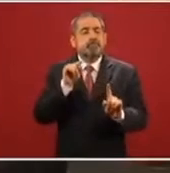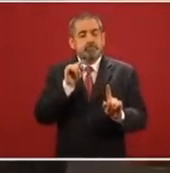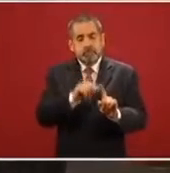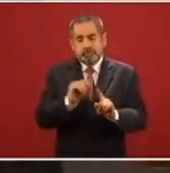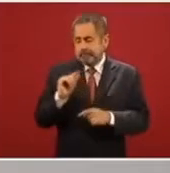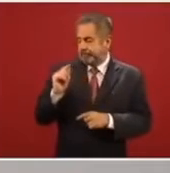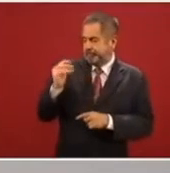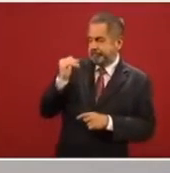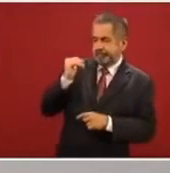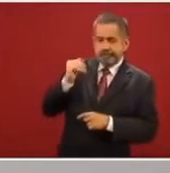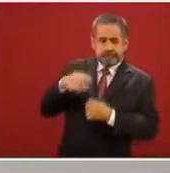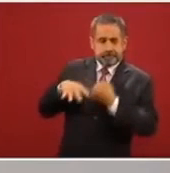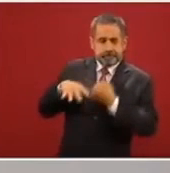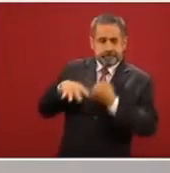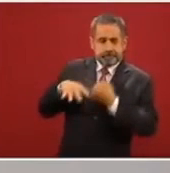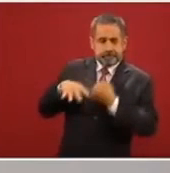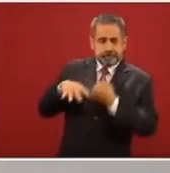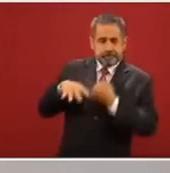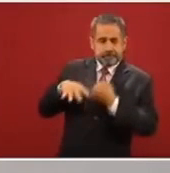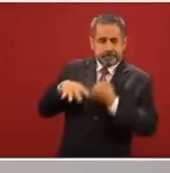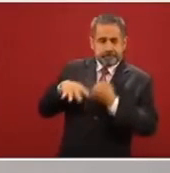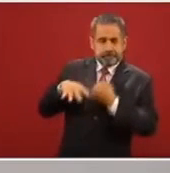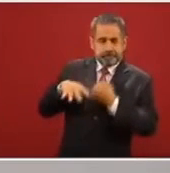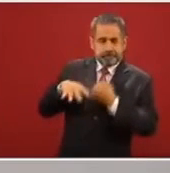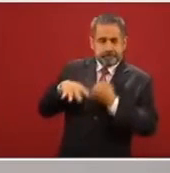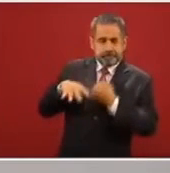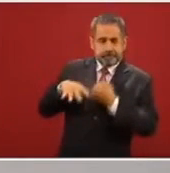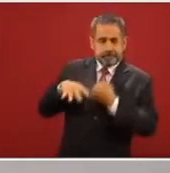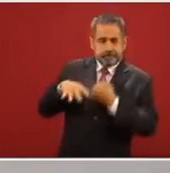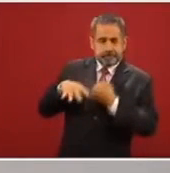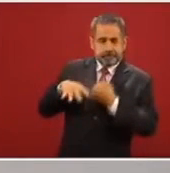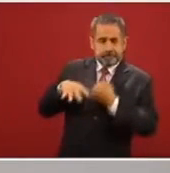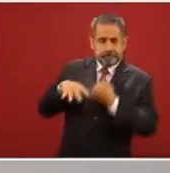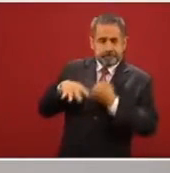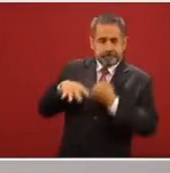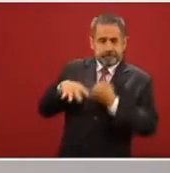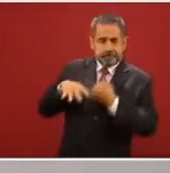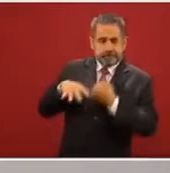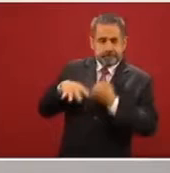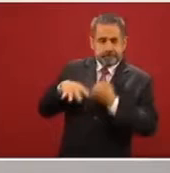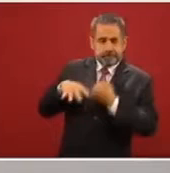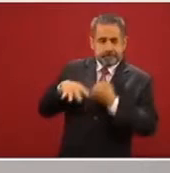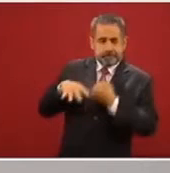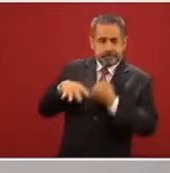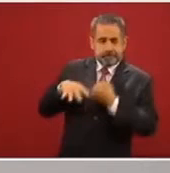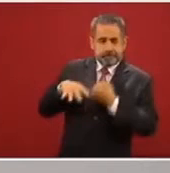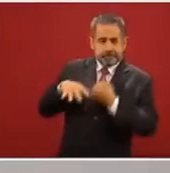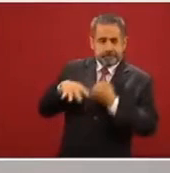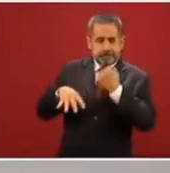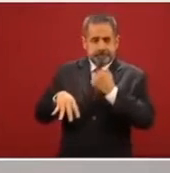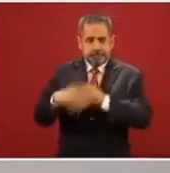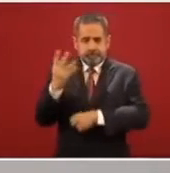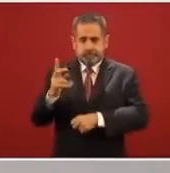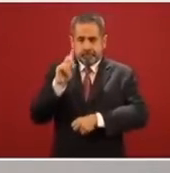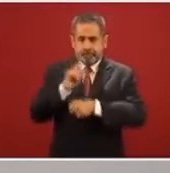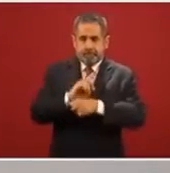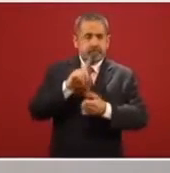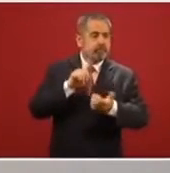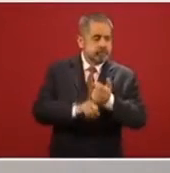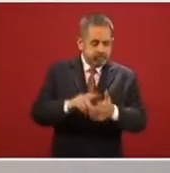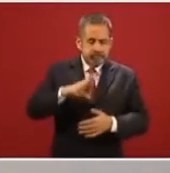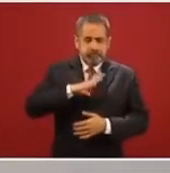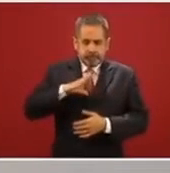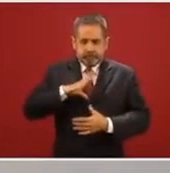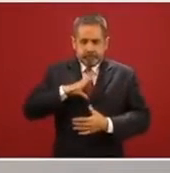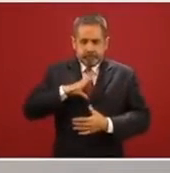en los últimos 14 días It is only those that within the last 14 days han presentado